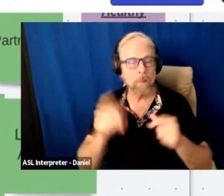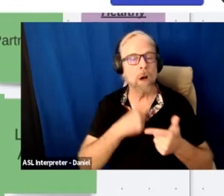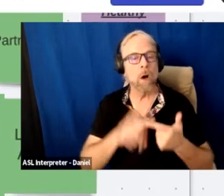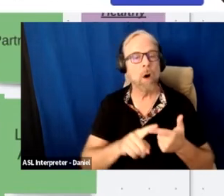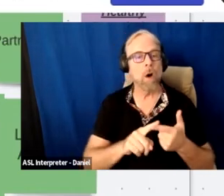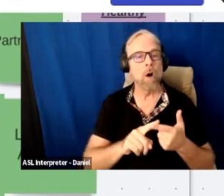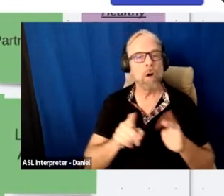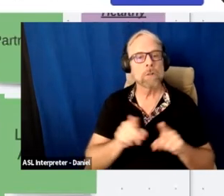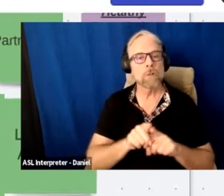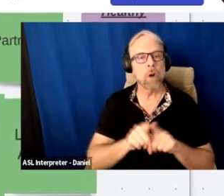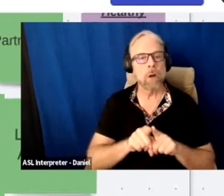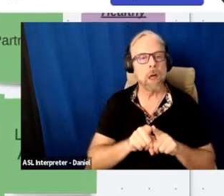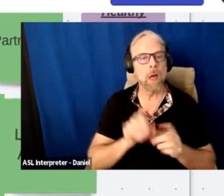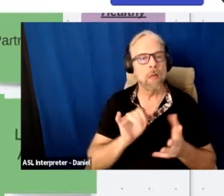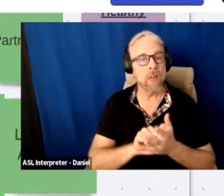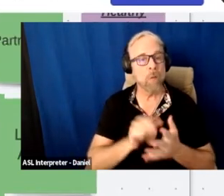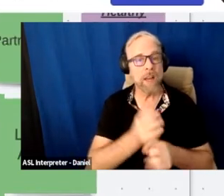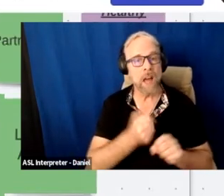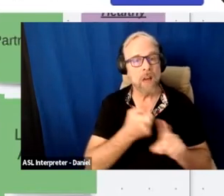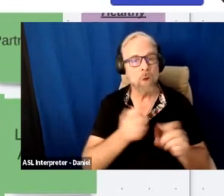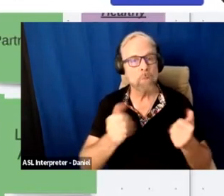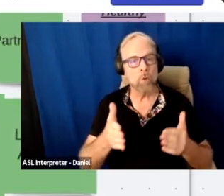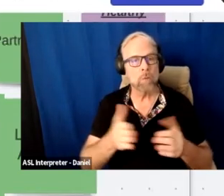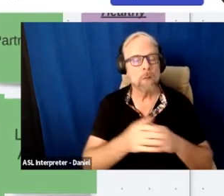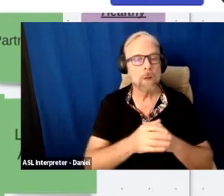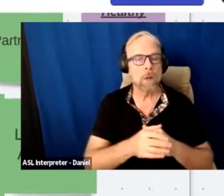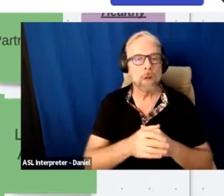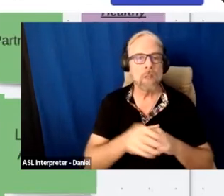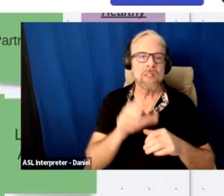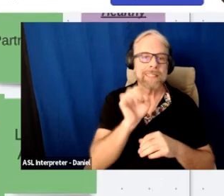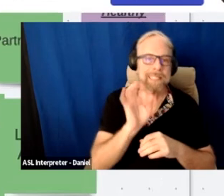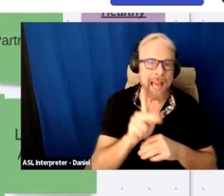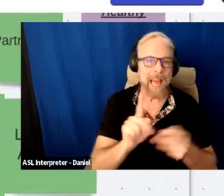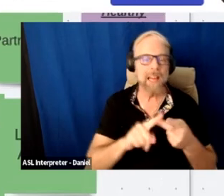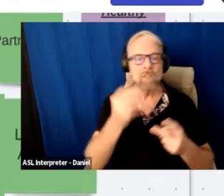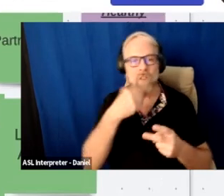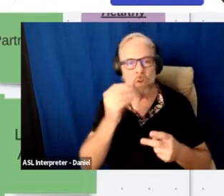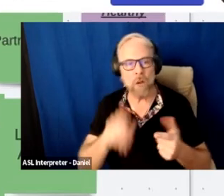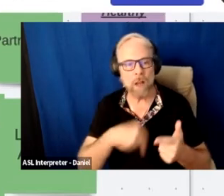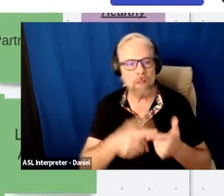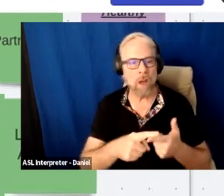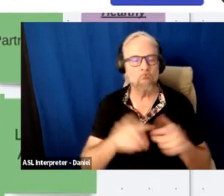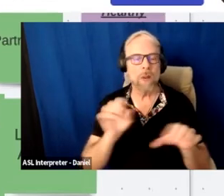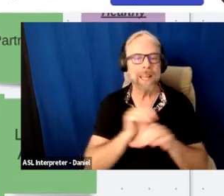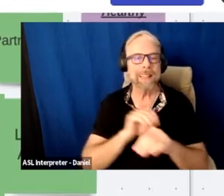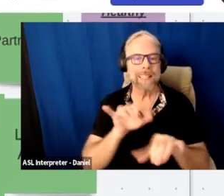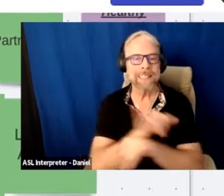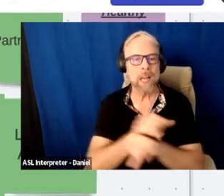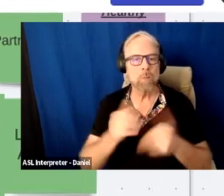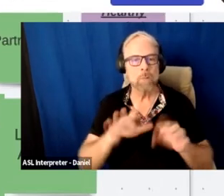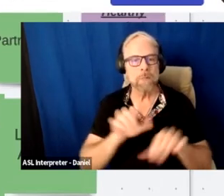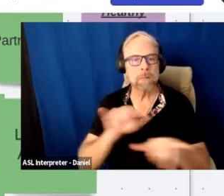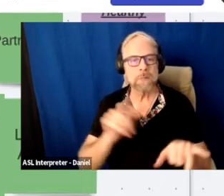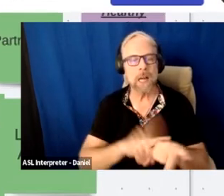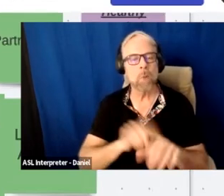that came out of it was, well, of course, there's, you know, snacks and food, because Heather Simkin and I were in the same room at the same time. So we had to put snacks and